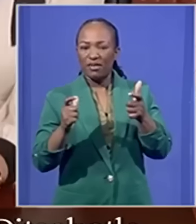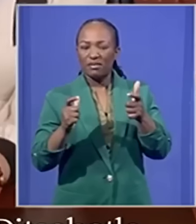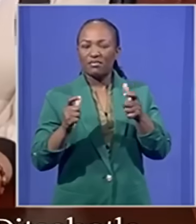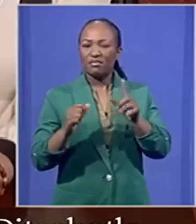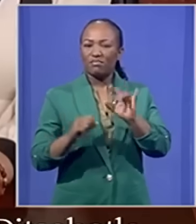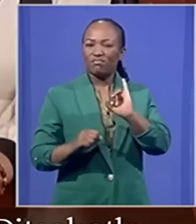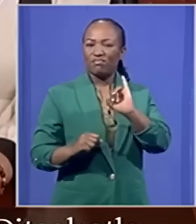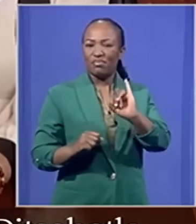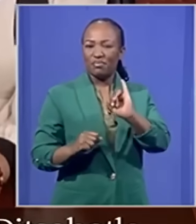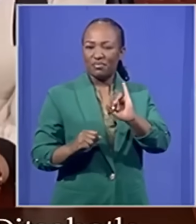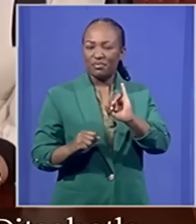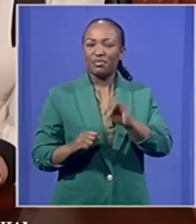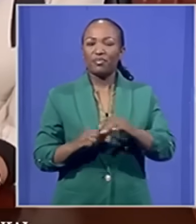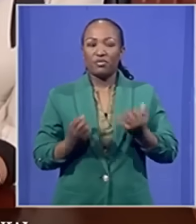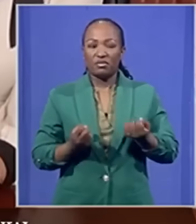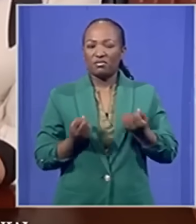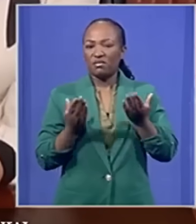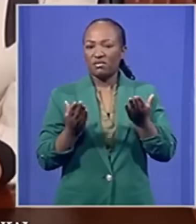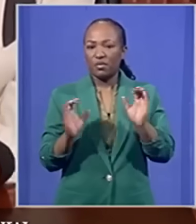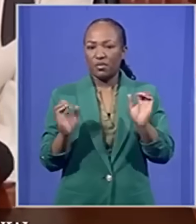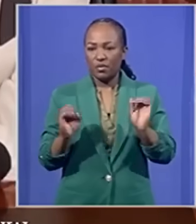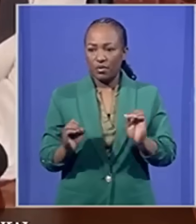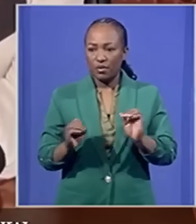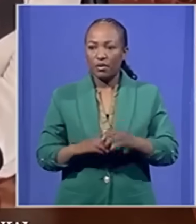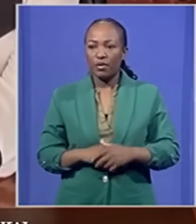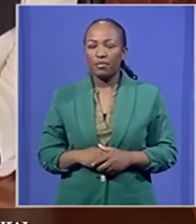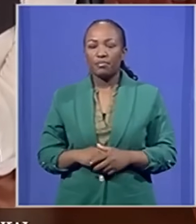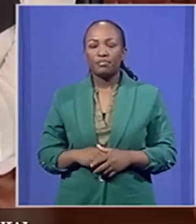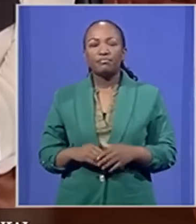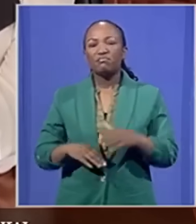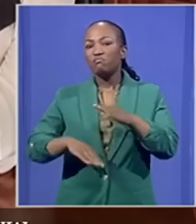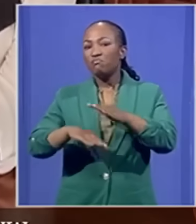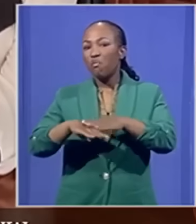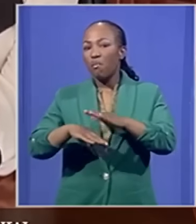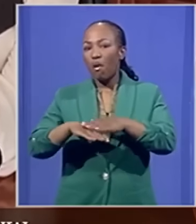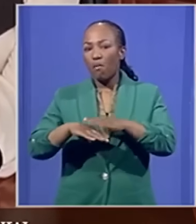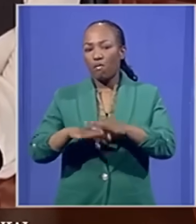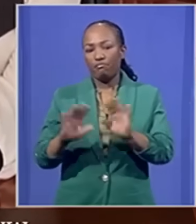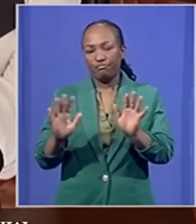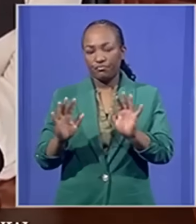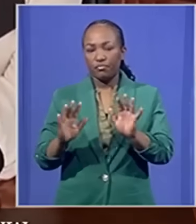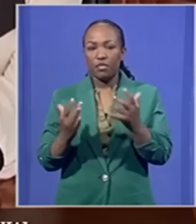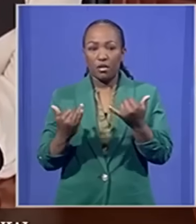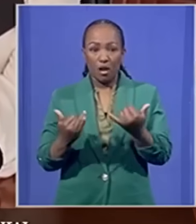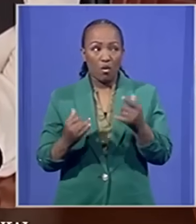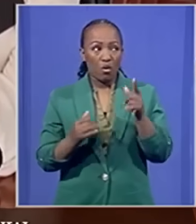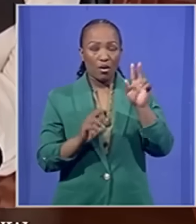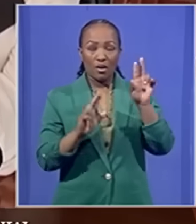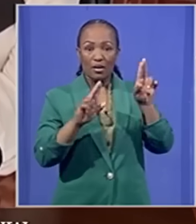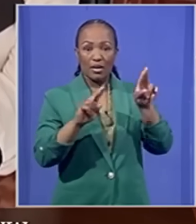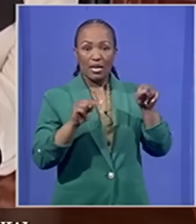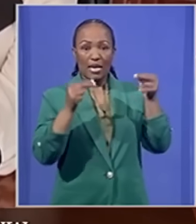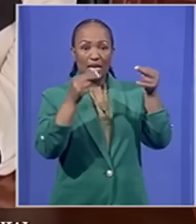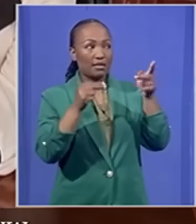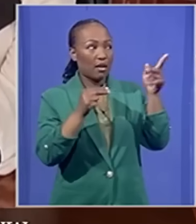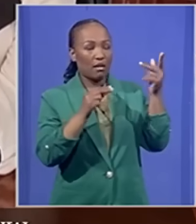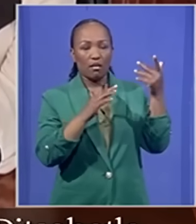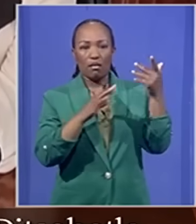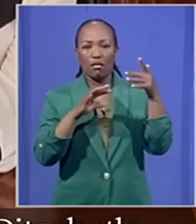say much about other things, but let's give the intervention a chance. And the minister will come